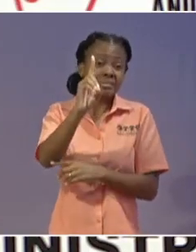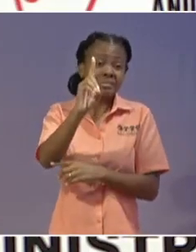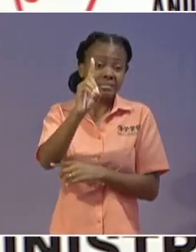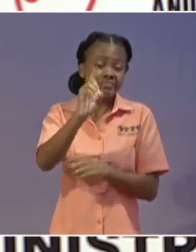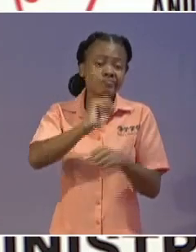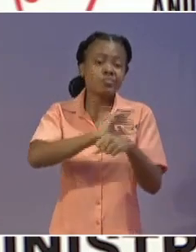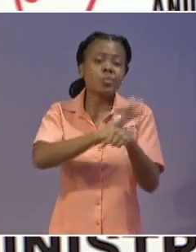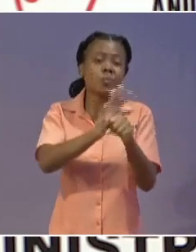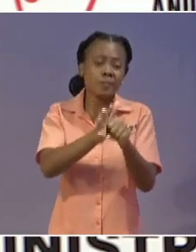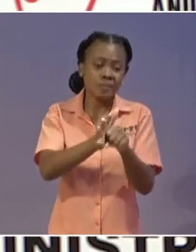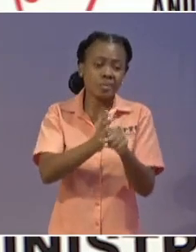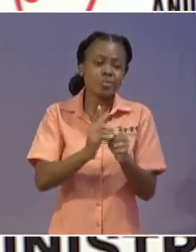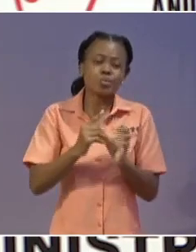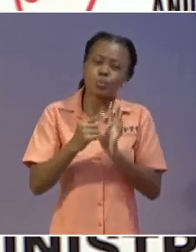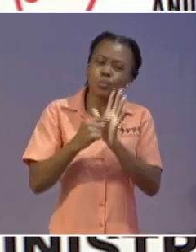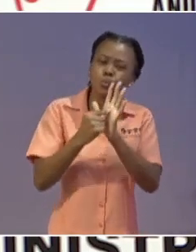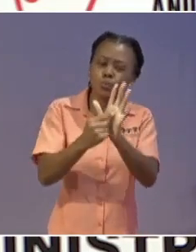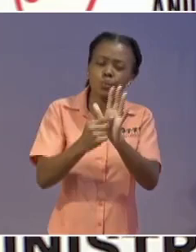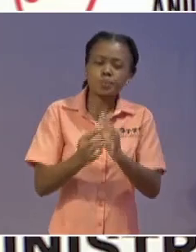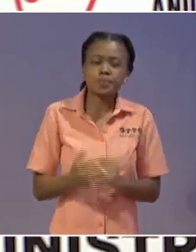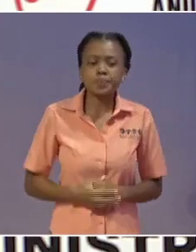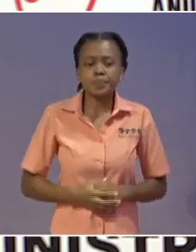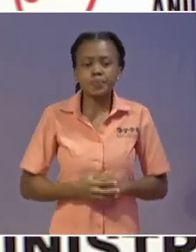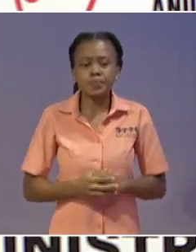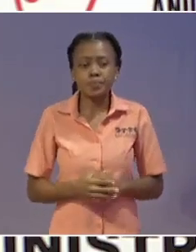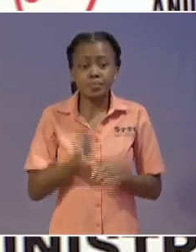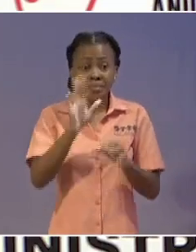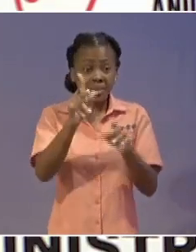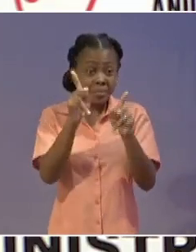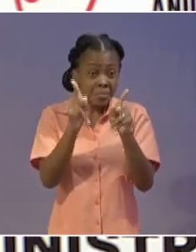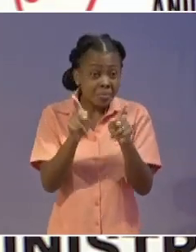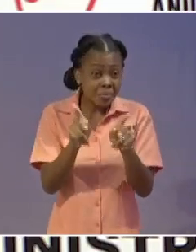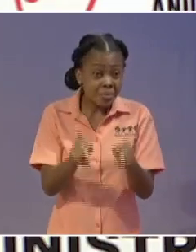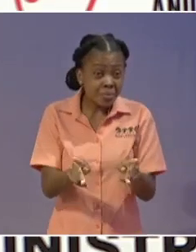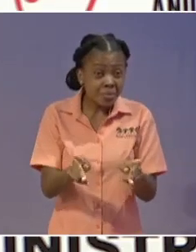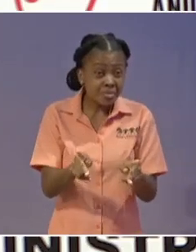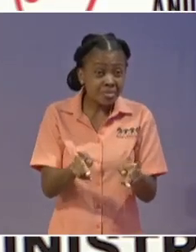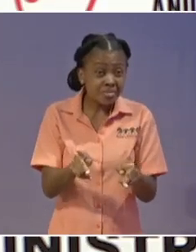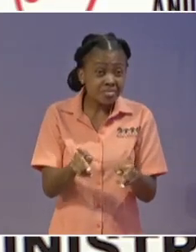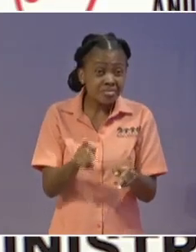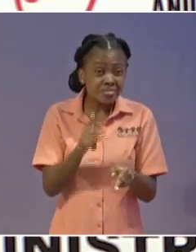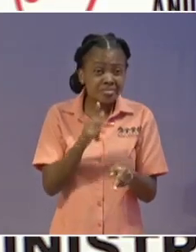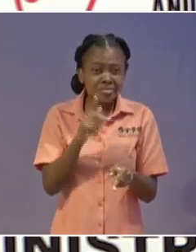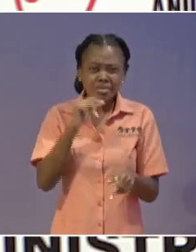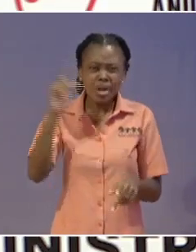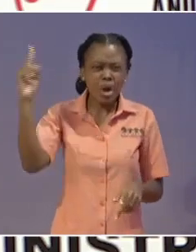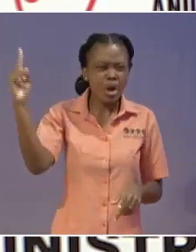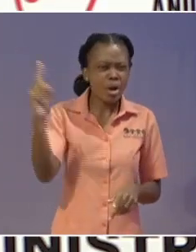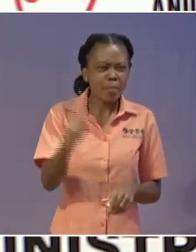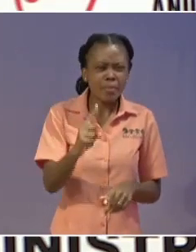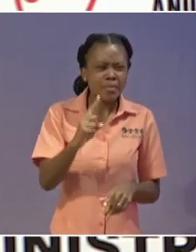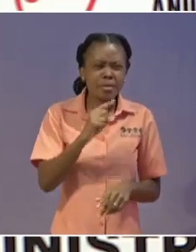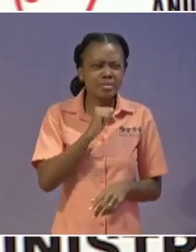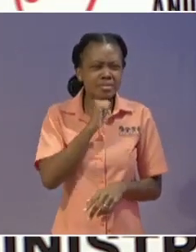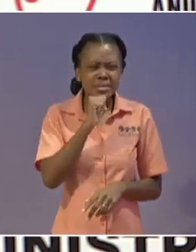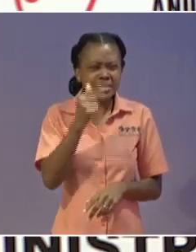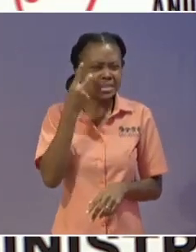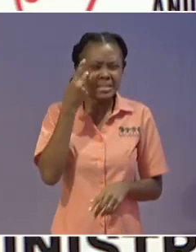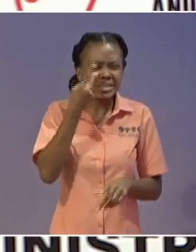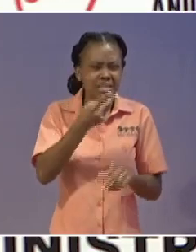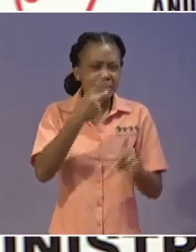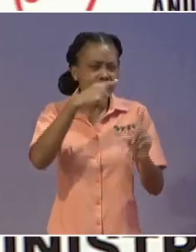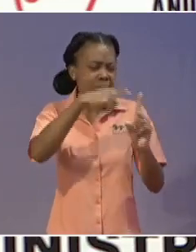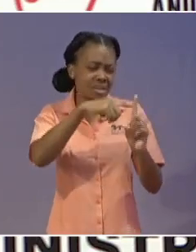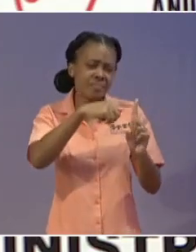wouldn't present, of course, first of all, for testing and they won't be positive. So it wouldn't go into that entire group. So